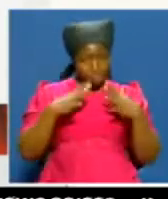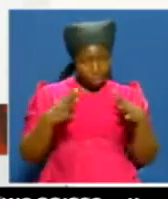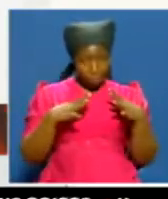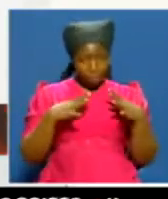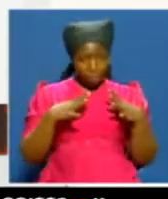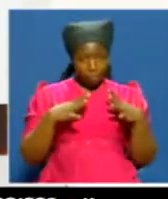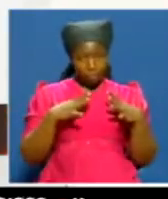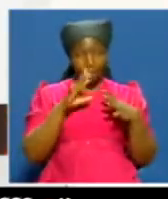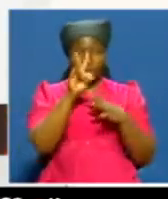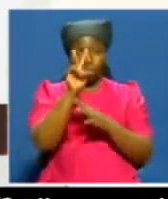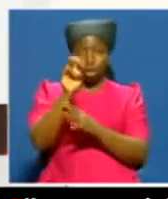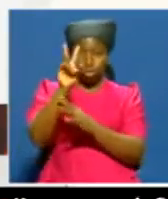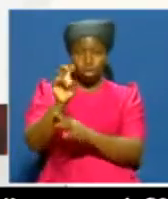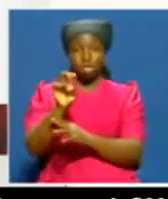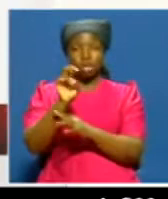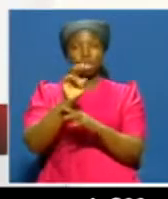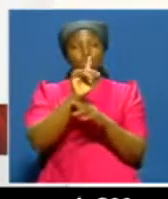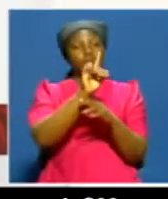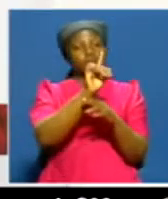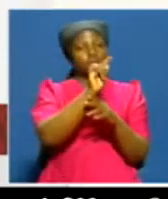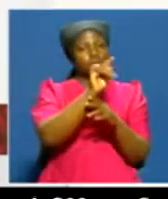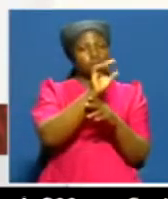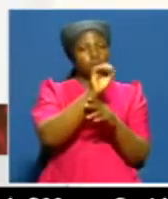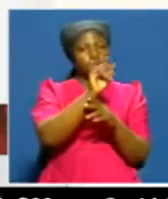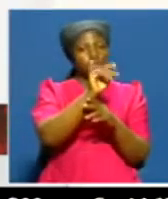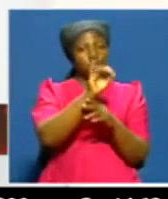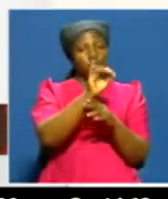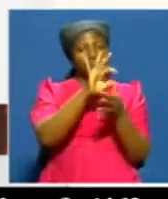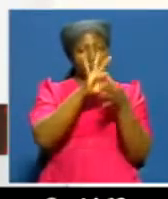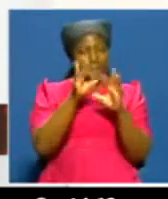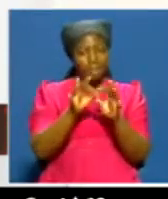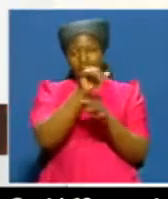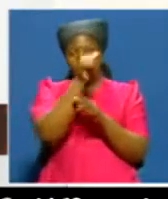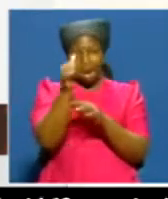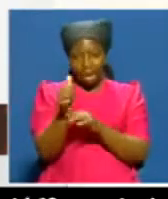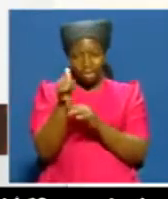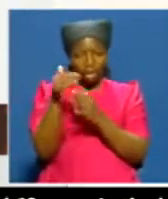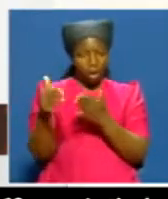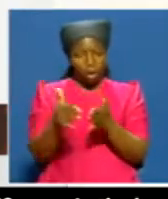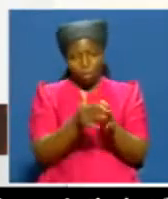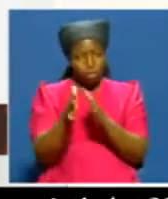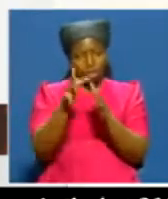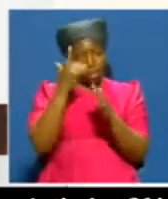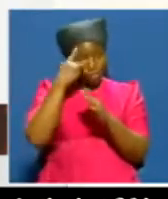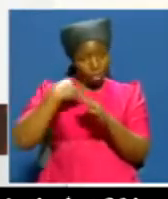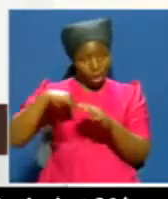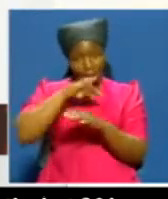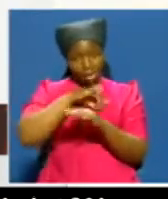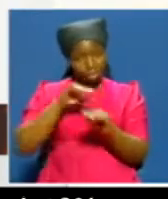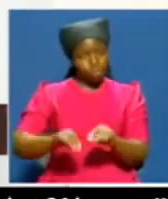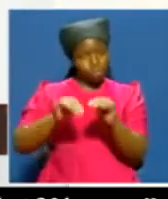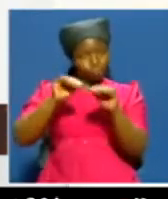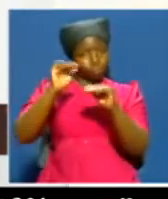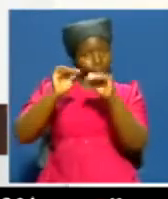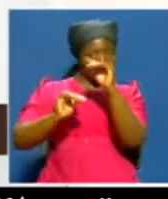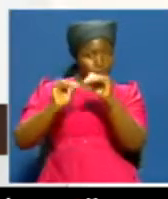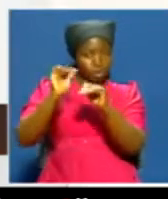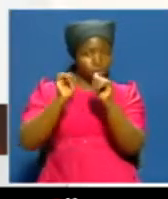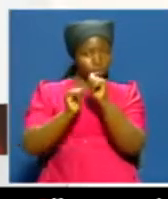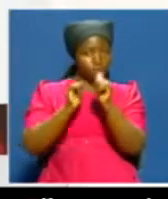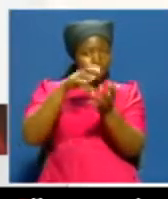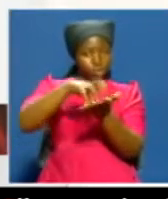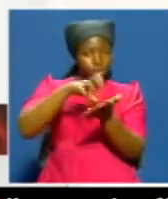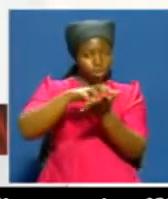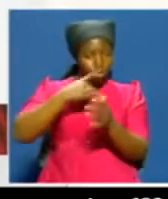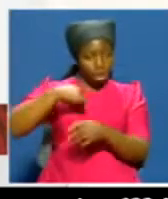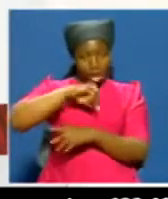Olympics is another opportunity for us to promote these qualities that position us for success in the sporting